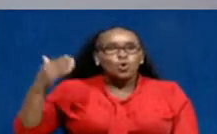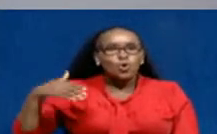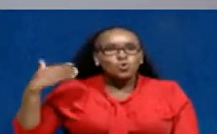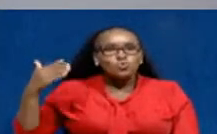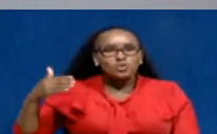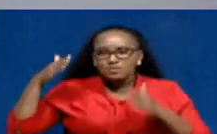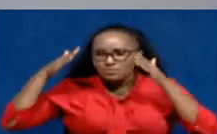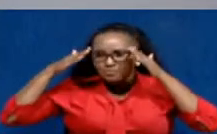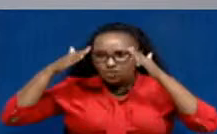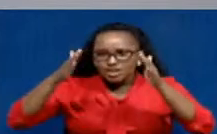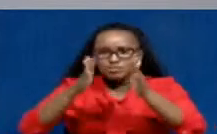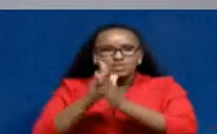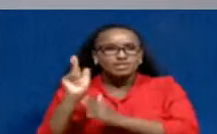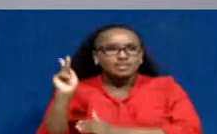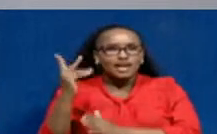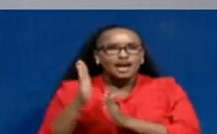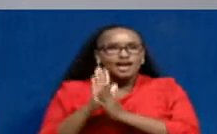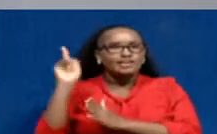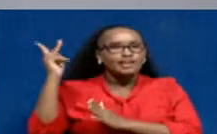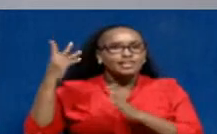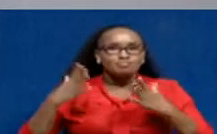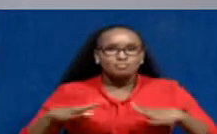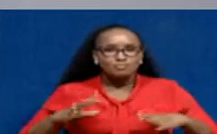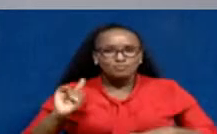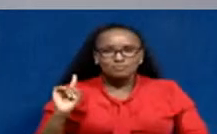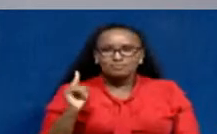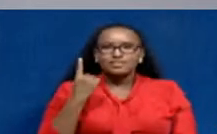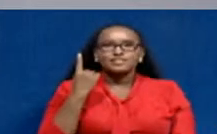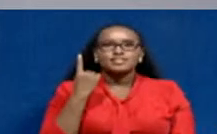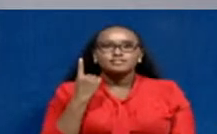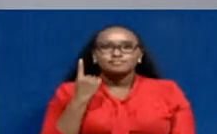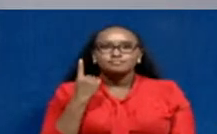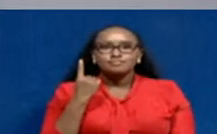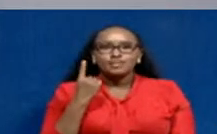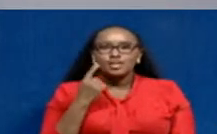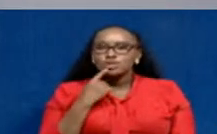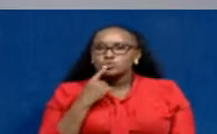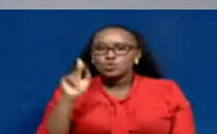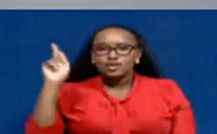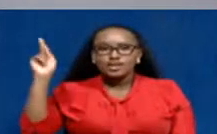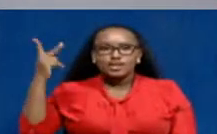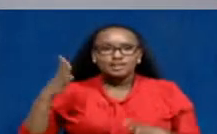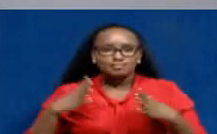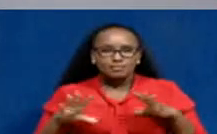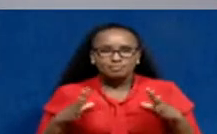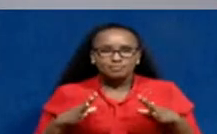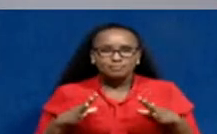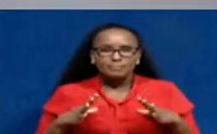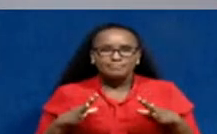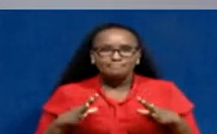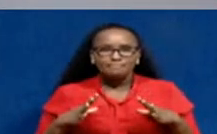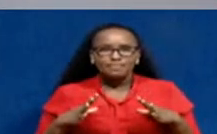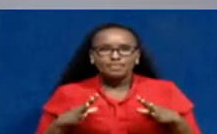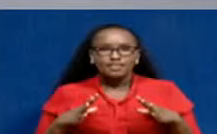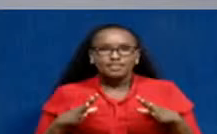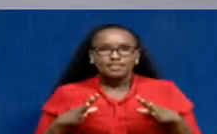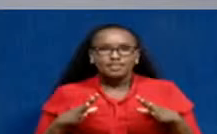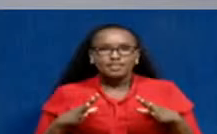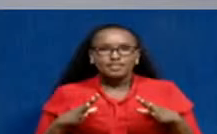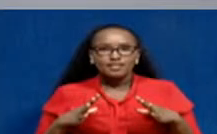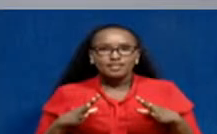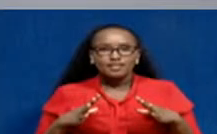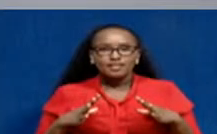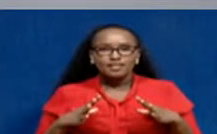Kenya and Kenyans first. So my fellow citizens, whereas